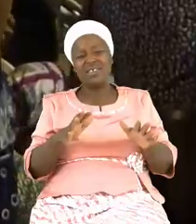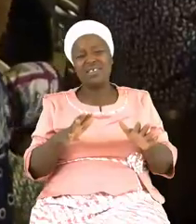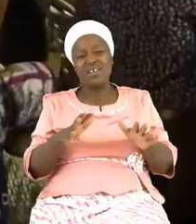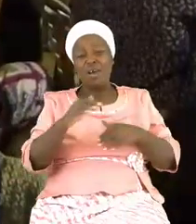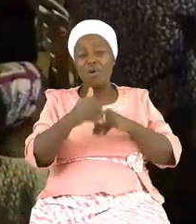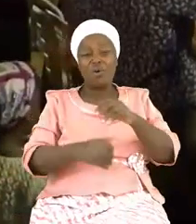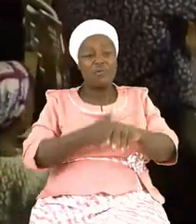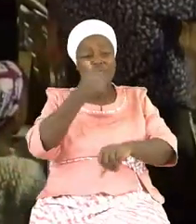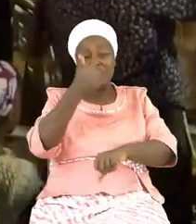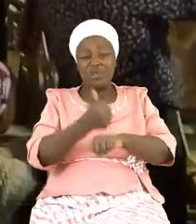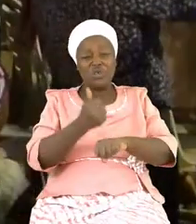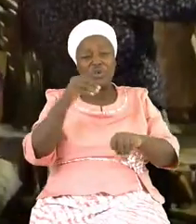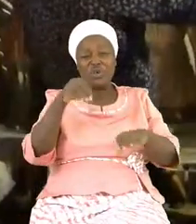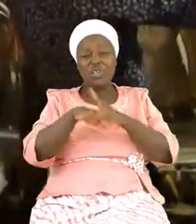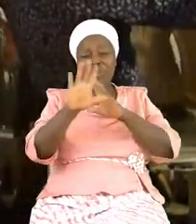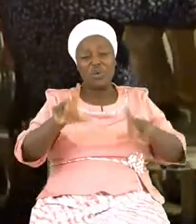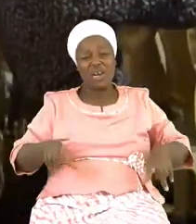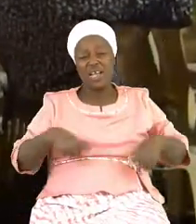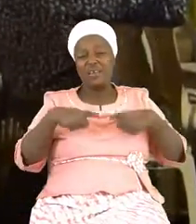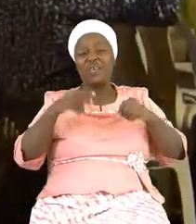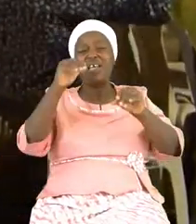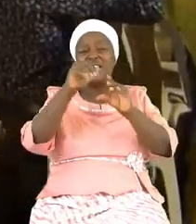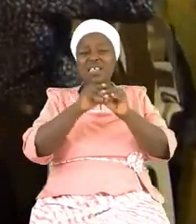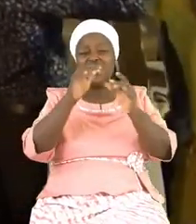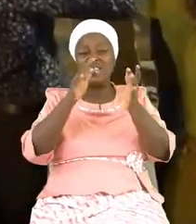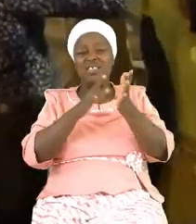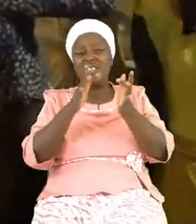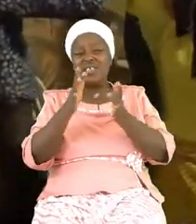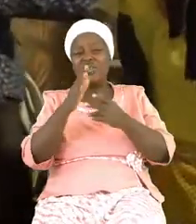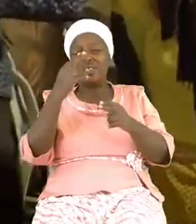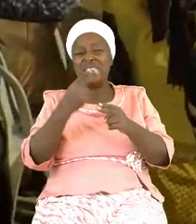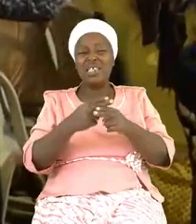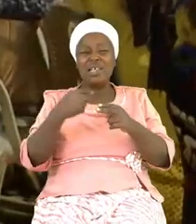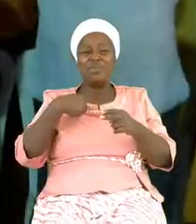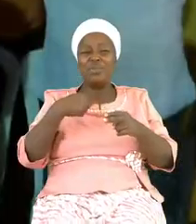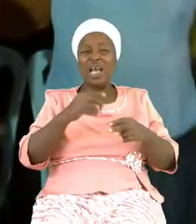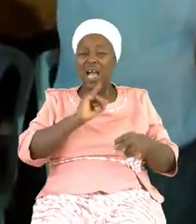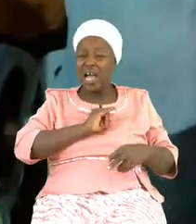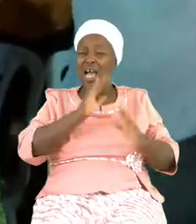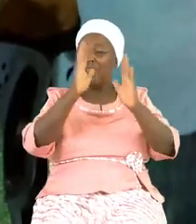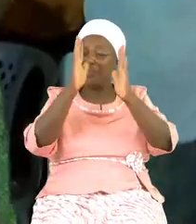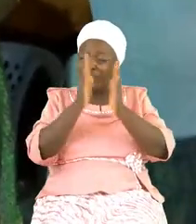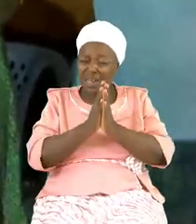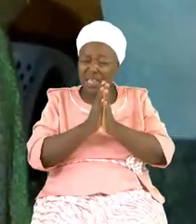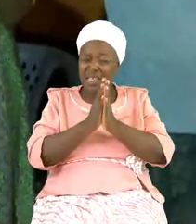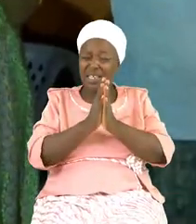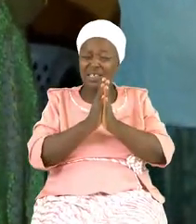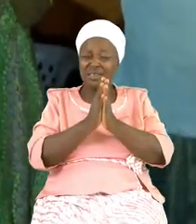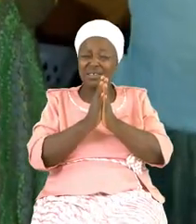Confirmation in your life. In Jesus' name I pray.